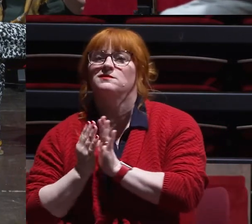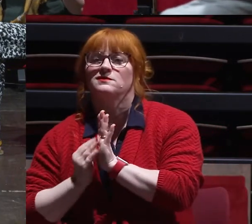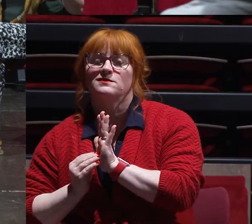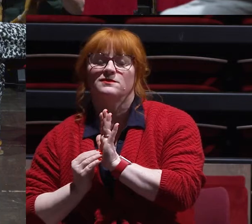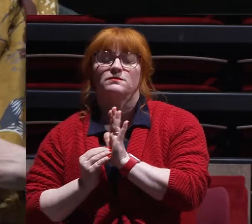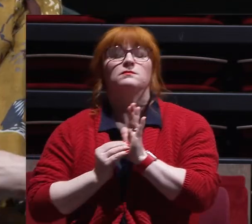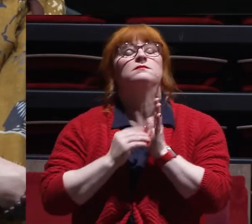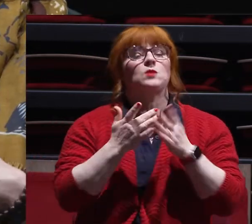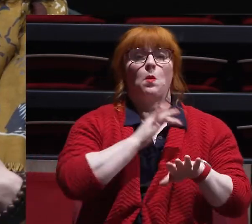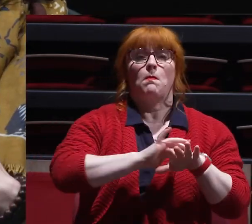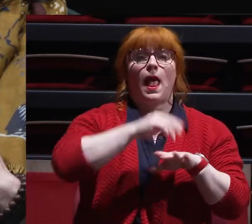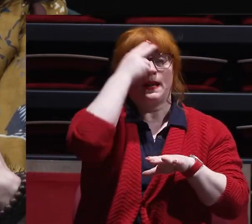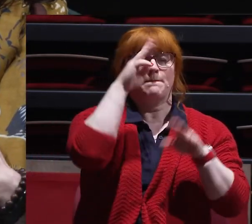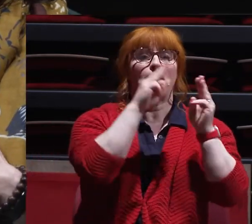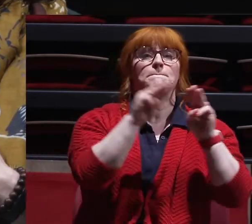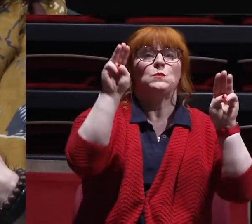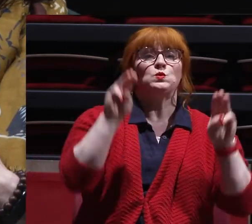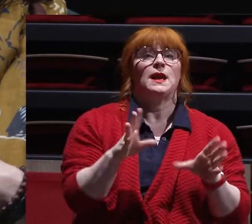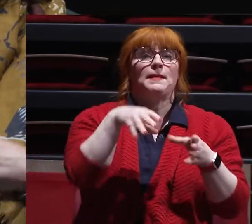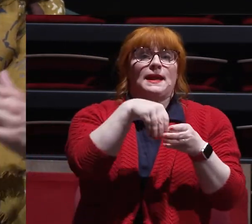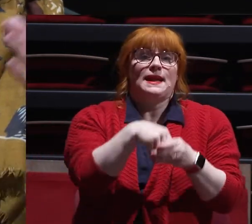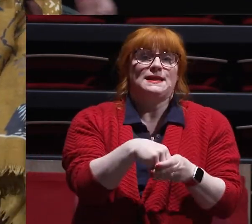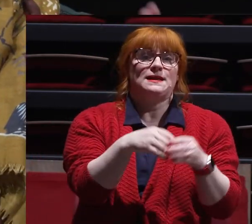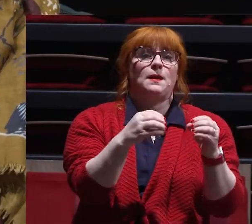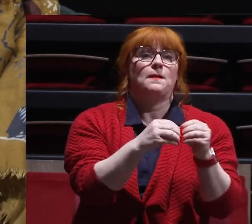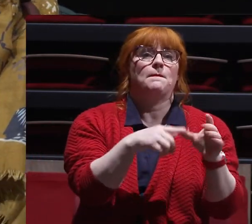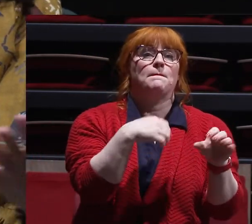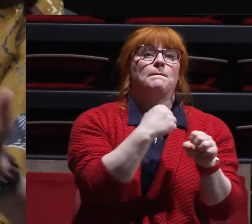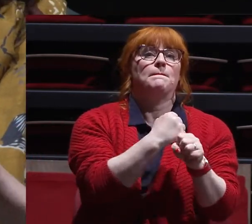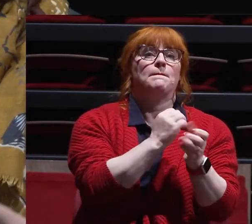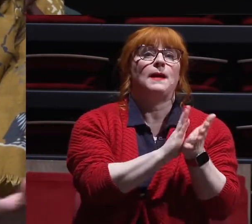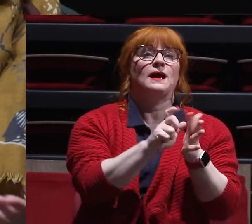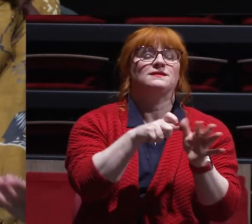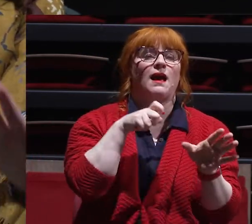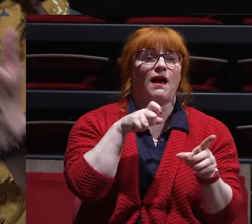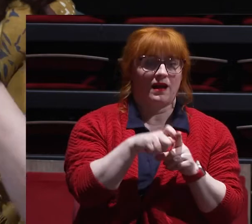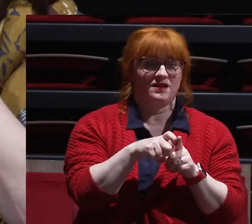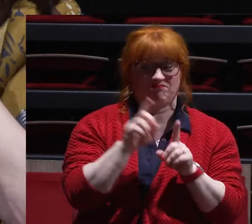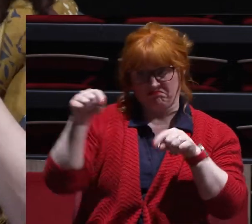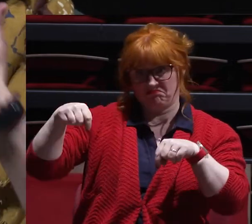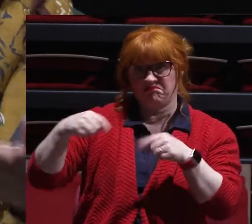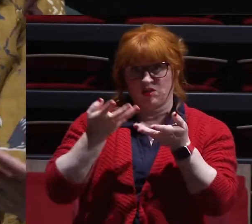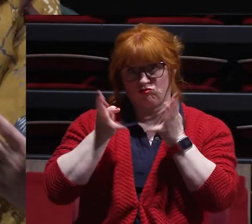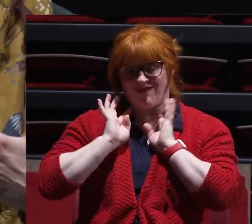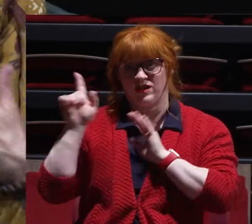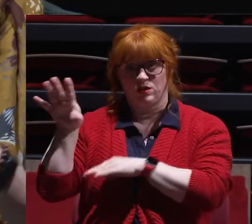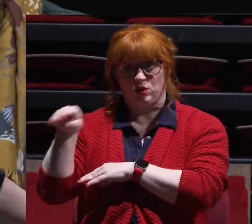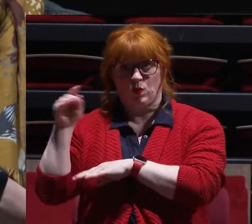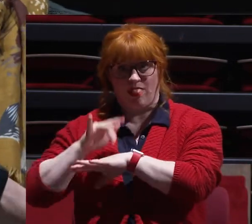examples. So, for example, Museum in Baghdad, the play that I had on at the